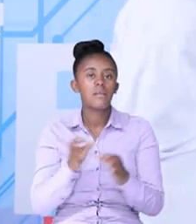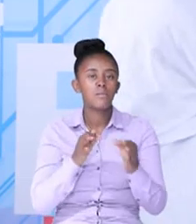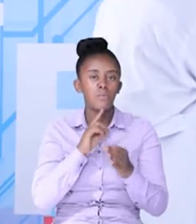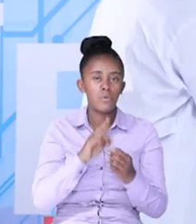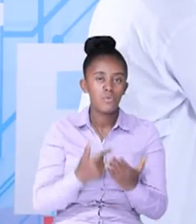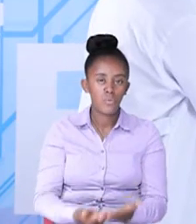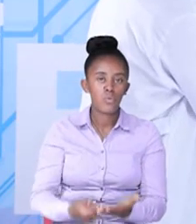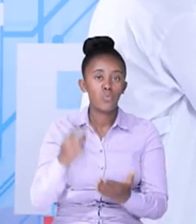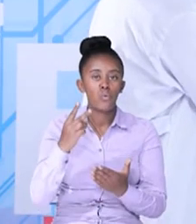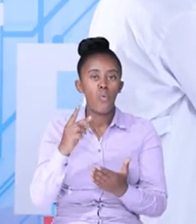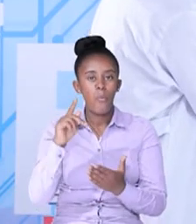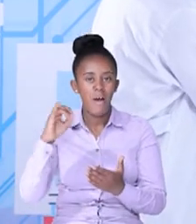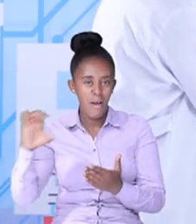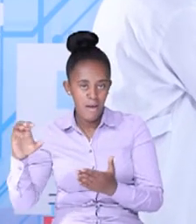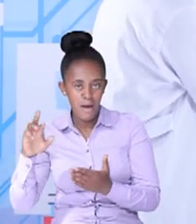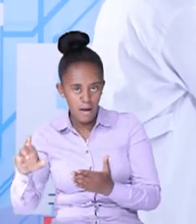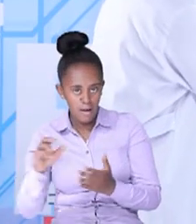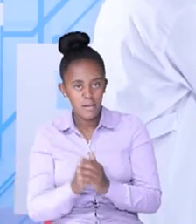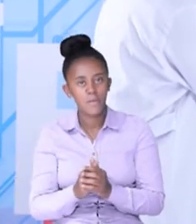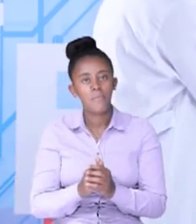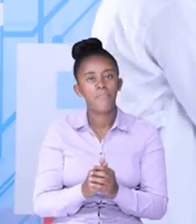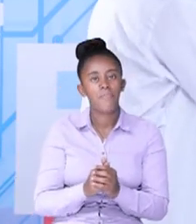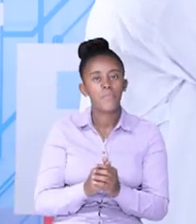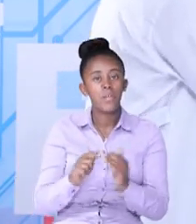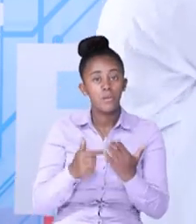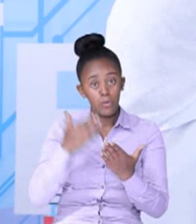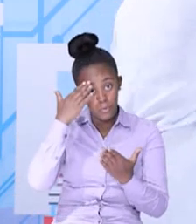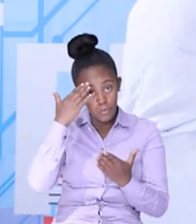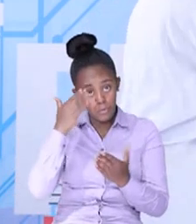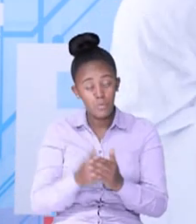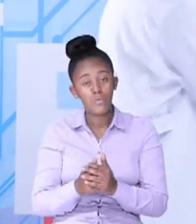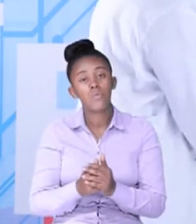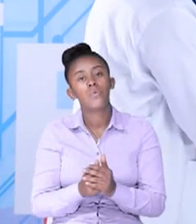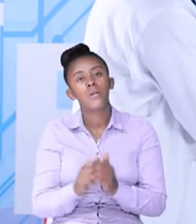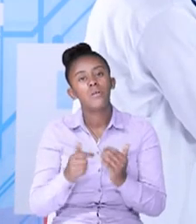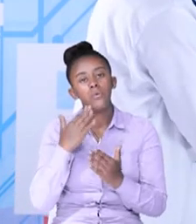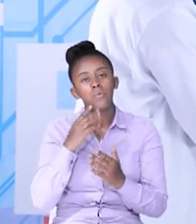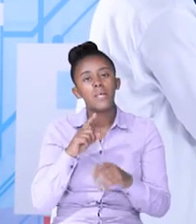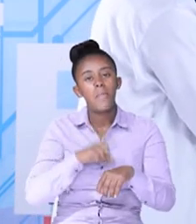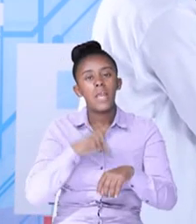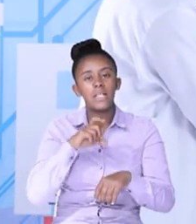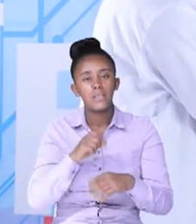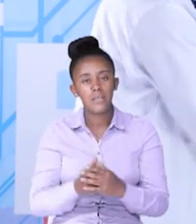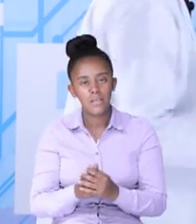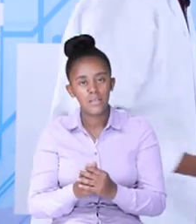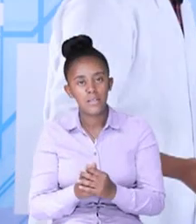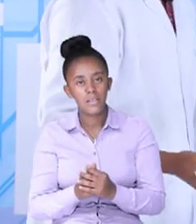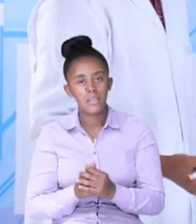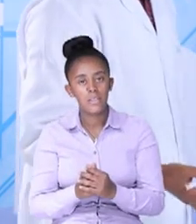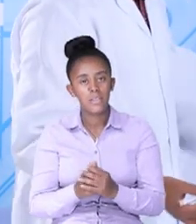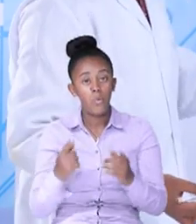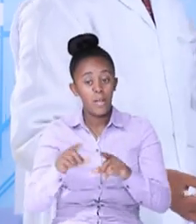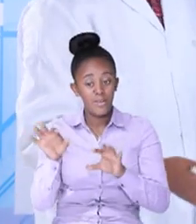Therefore, S can be expressed as 2 pi r, circumference. And the time it took is known to be,